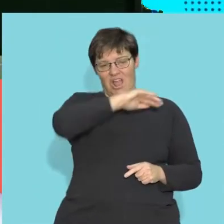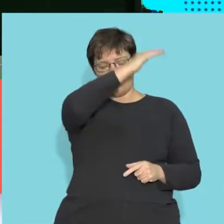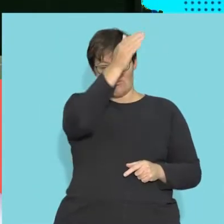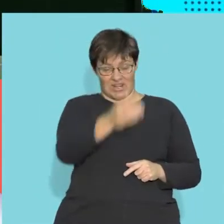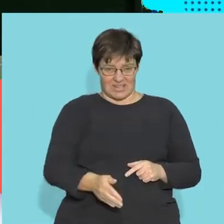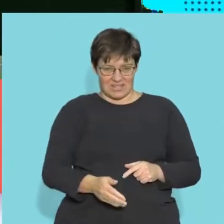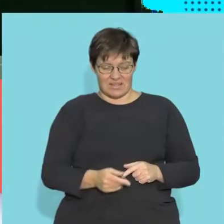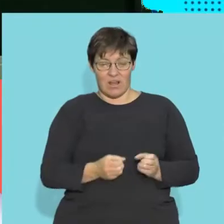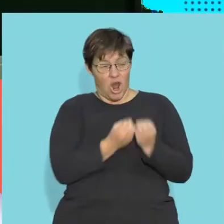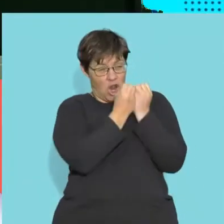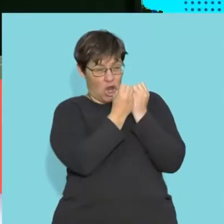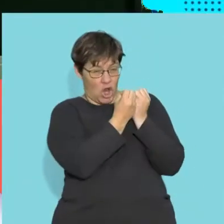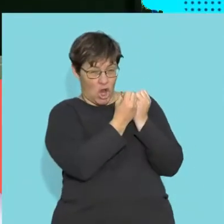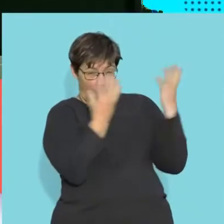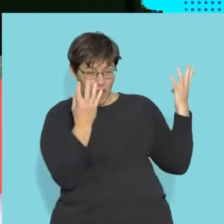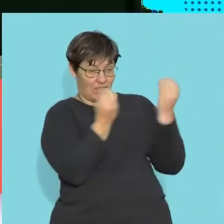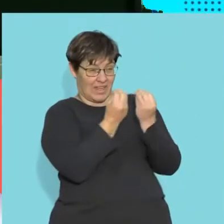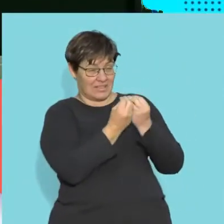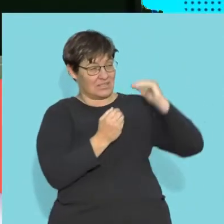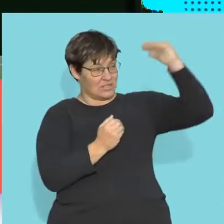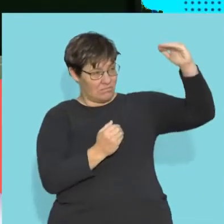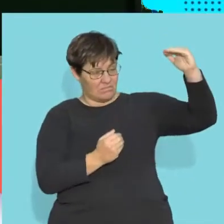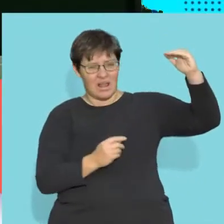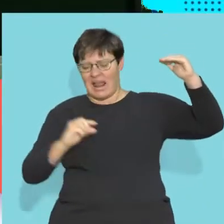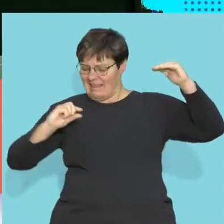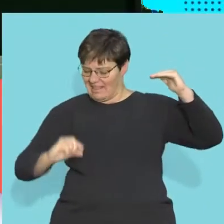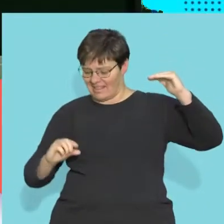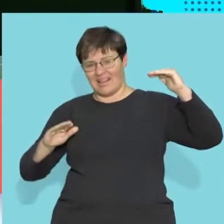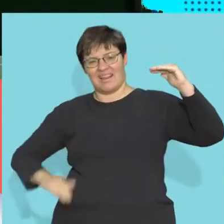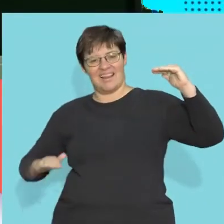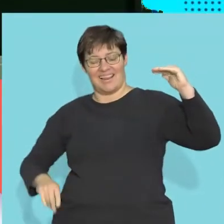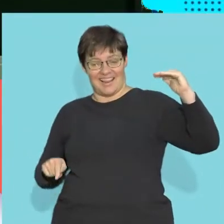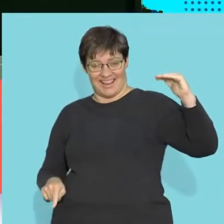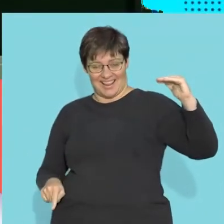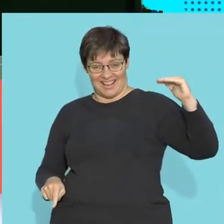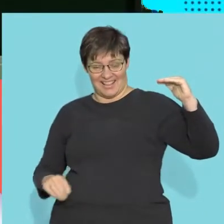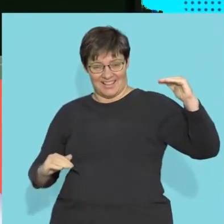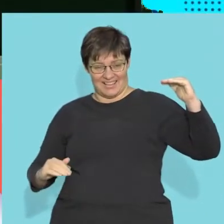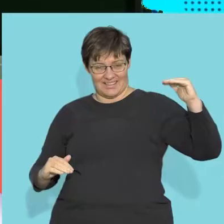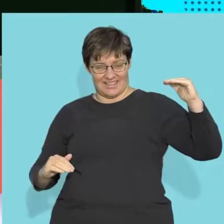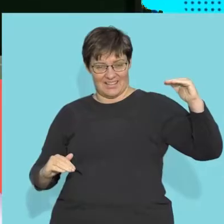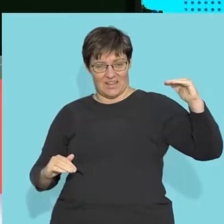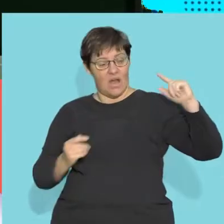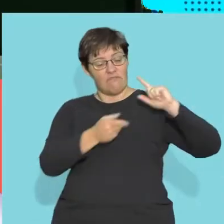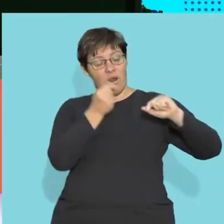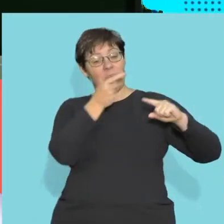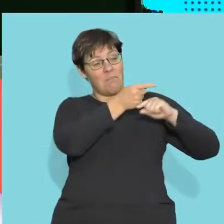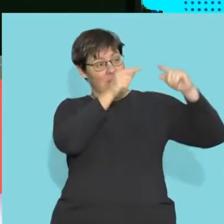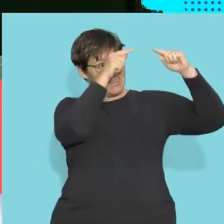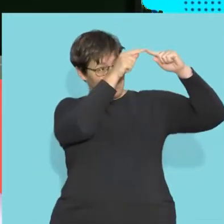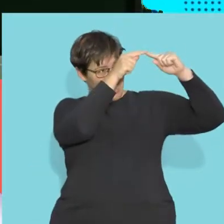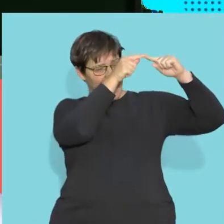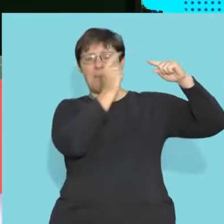gradient. Lots of things at the top, a very little amount of things at the bottom, and things will